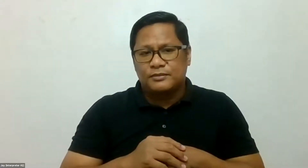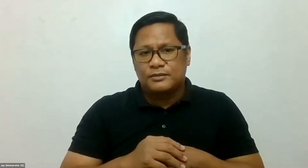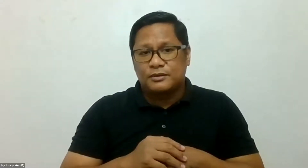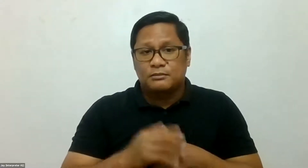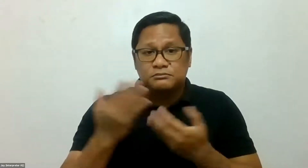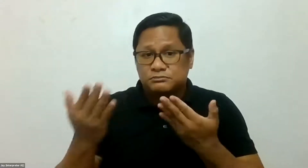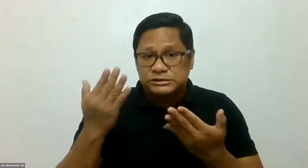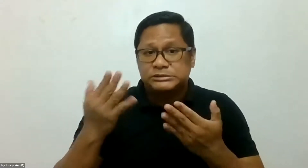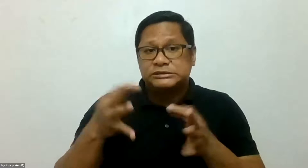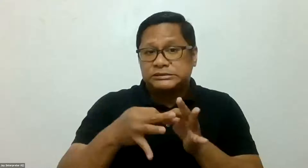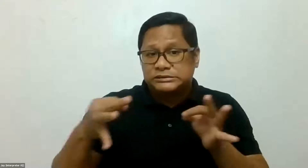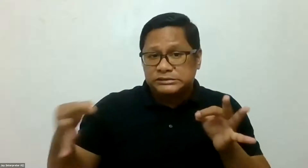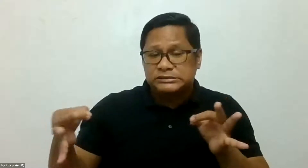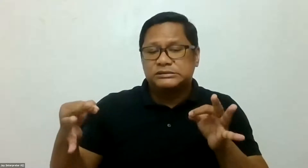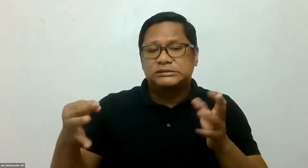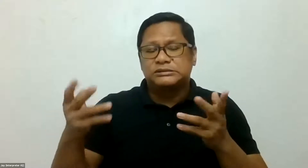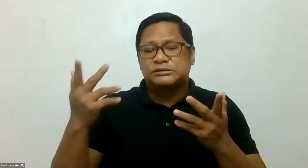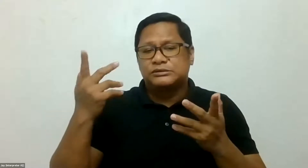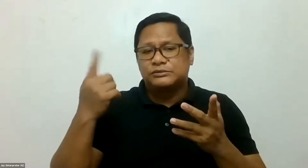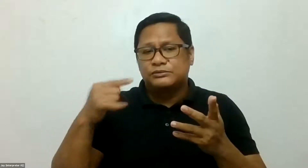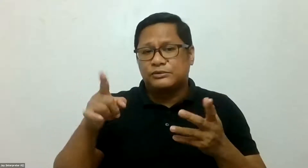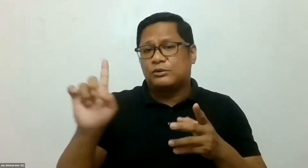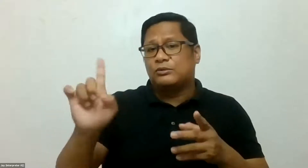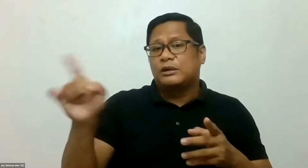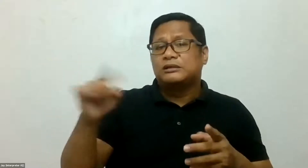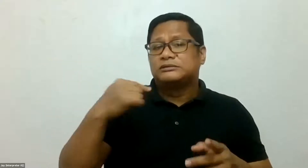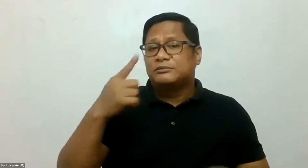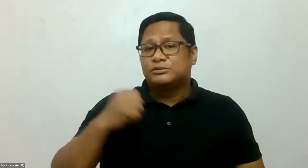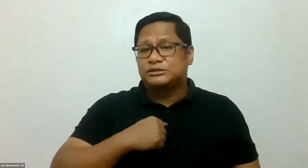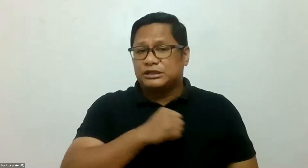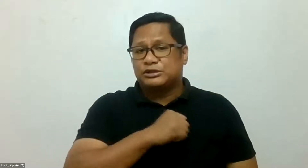probably the delay in the implementation, as said by Senator JV,